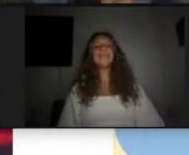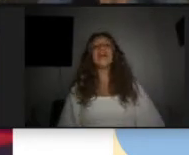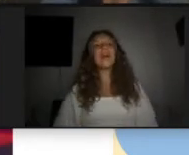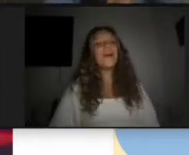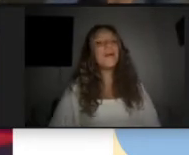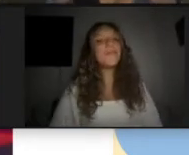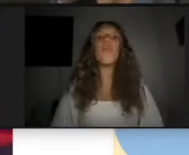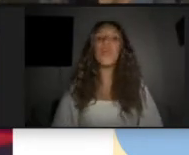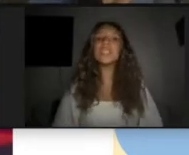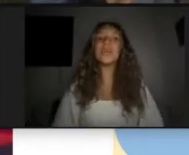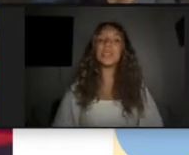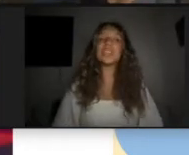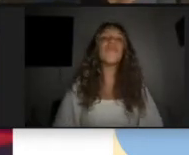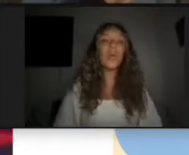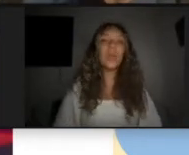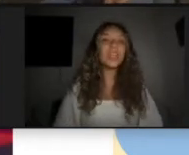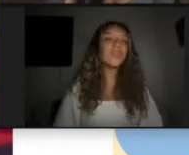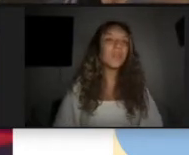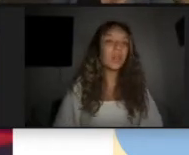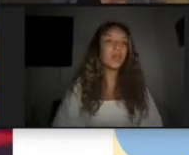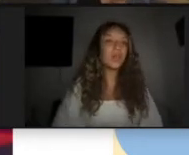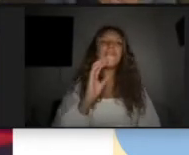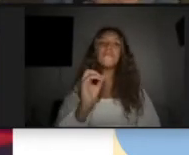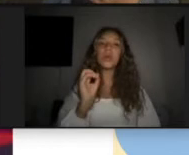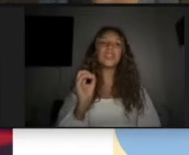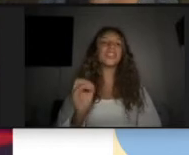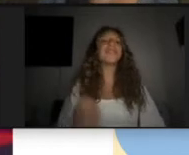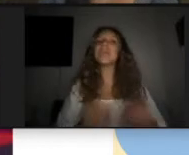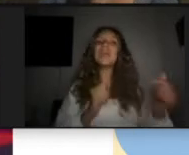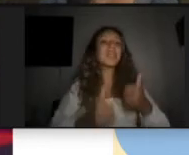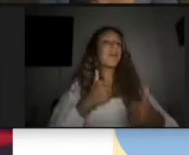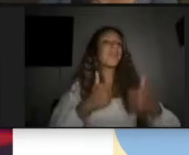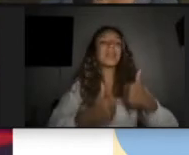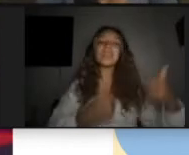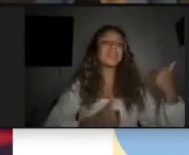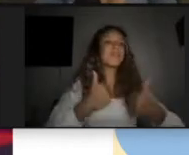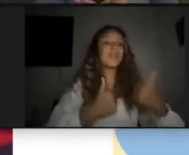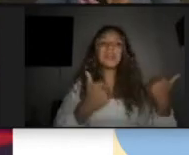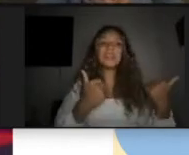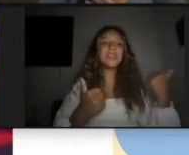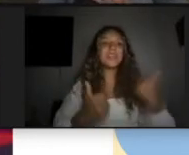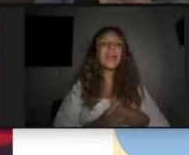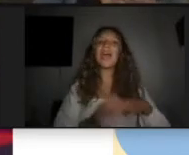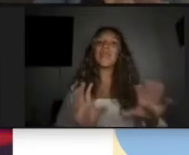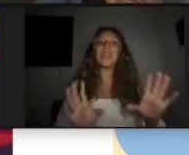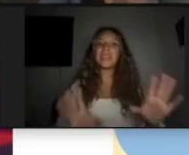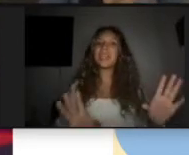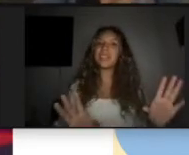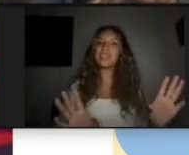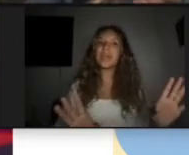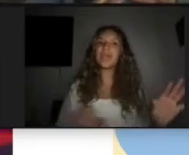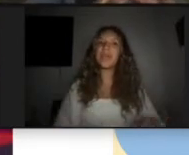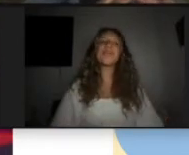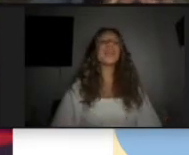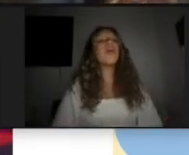um once they reach 400 followers 400 come on guys get them to 400 i would like